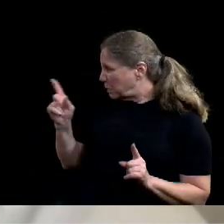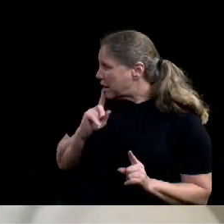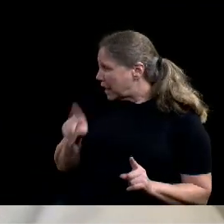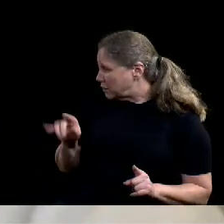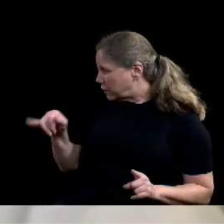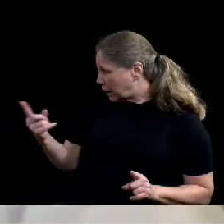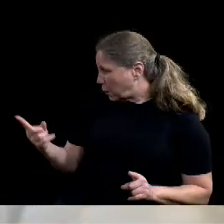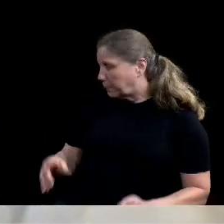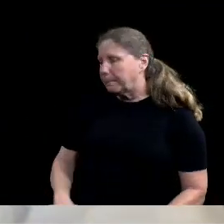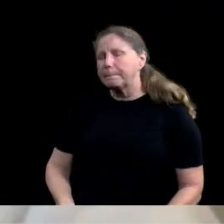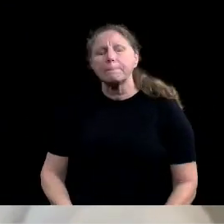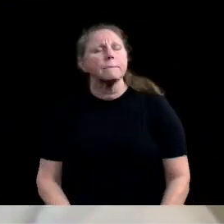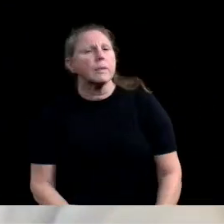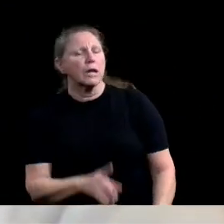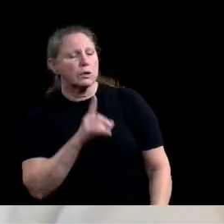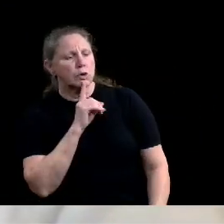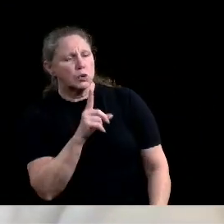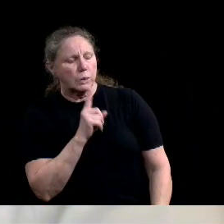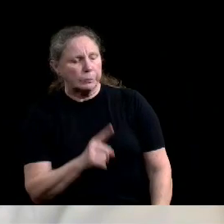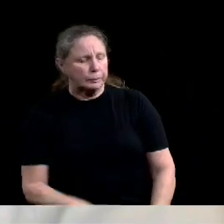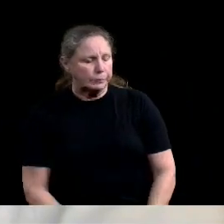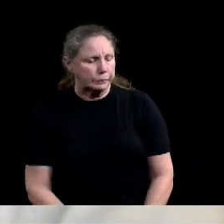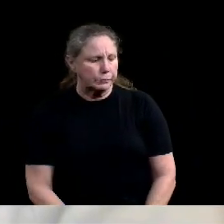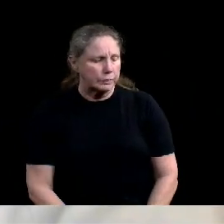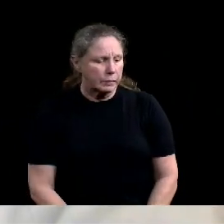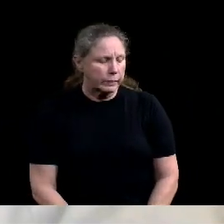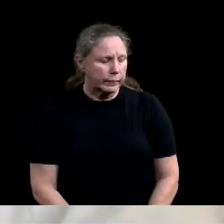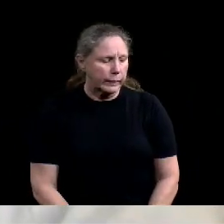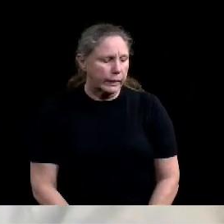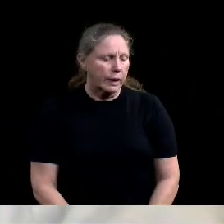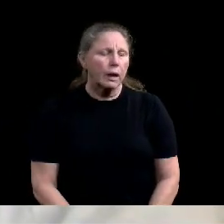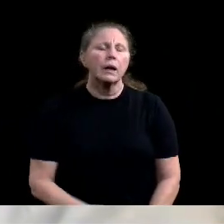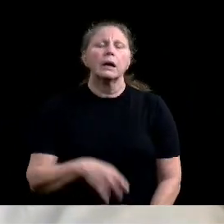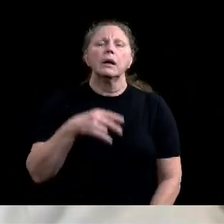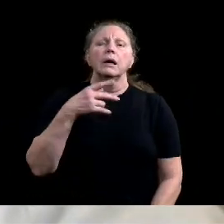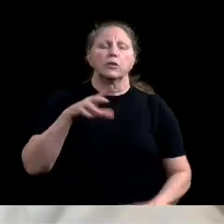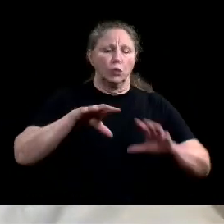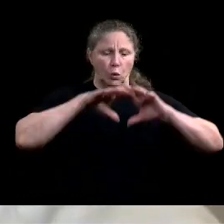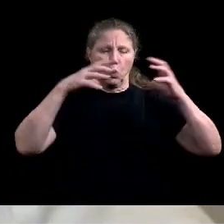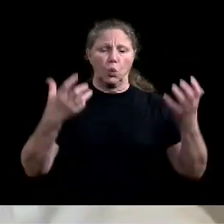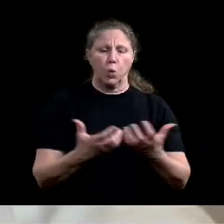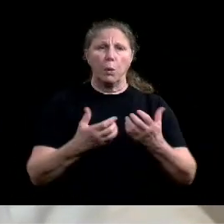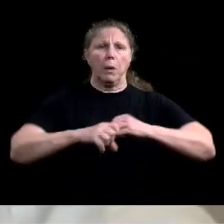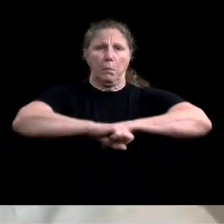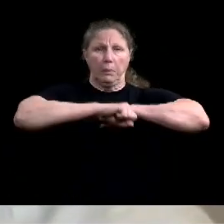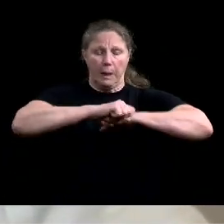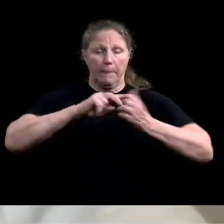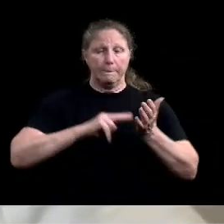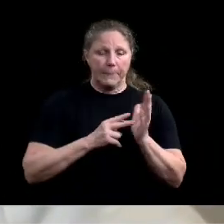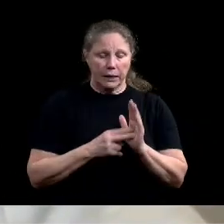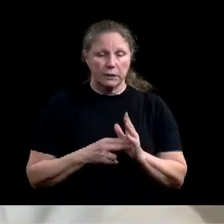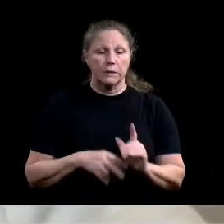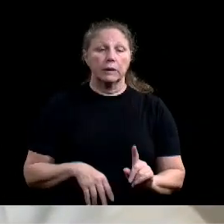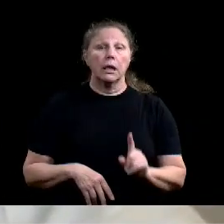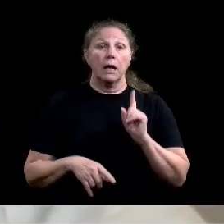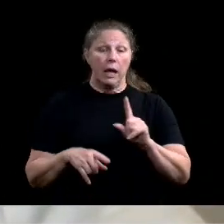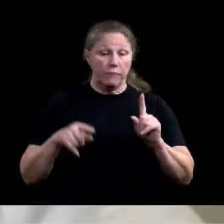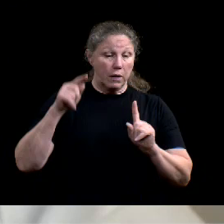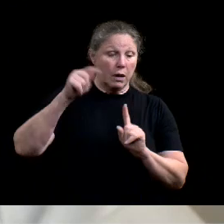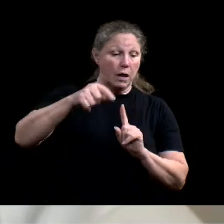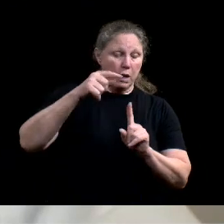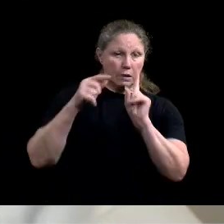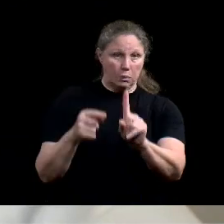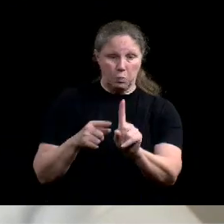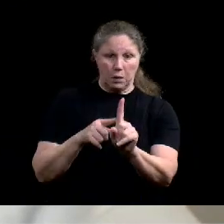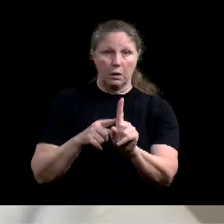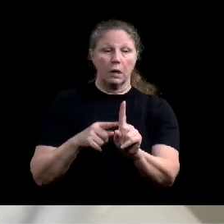Herd immunity is the idea. It doesn't relate to an individual's immunity. It relates to the whole group. So the notion